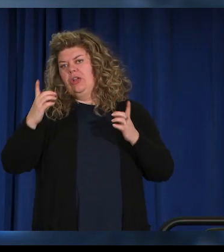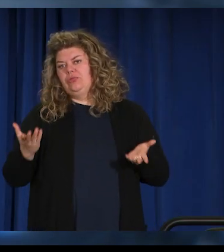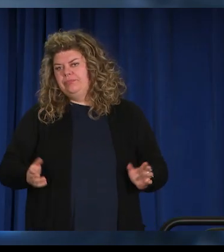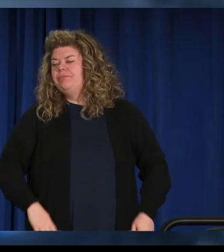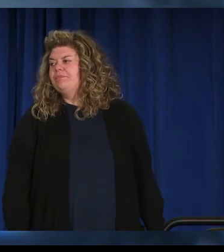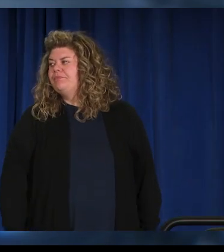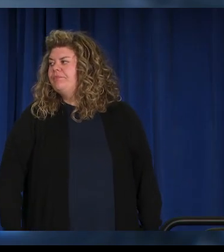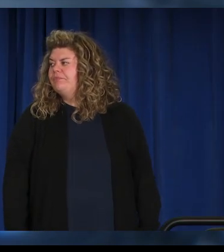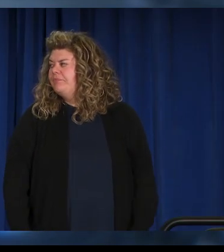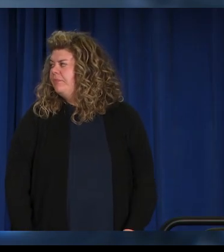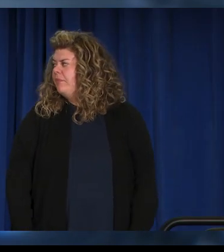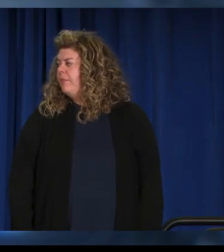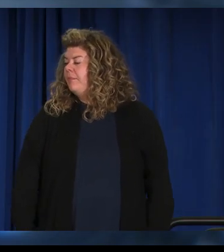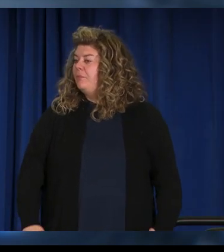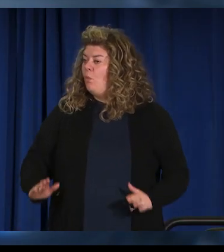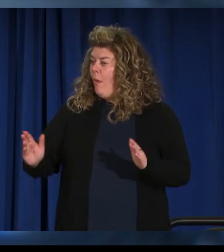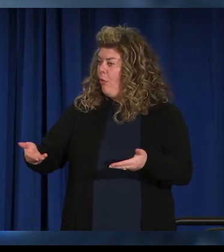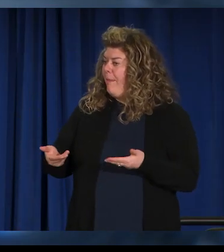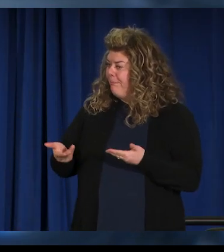Welcome.